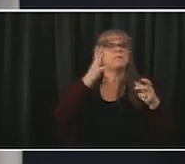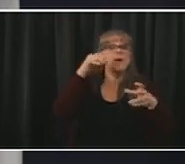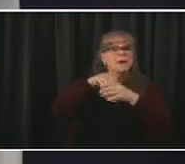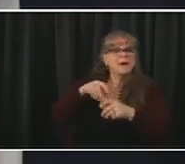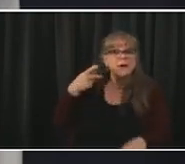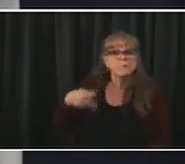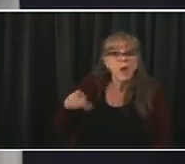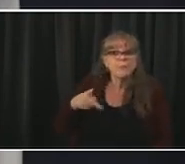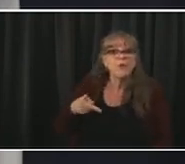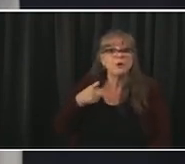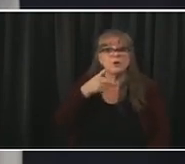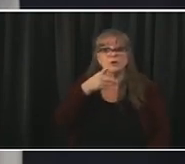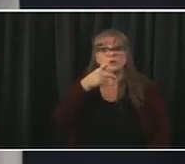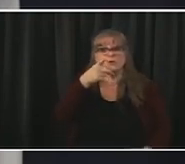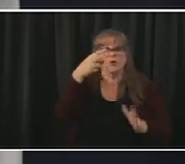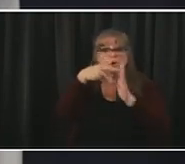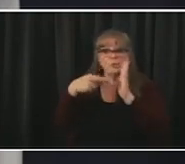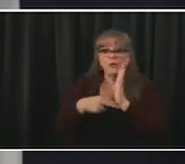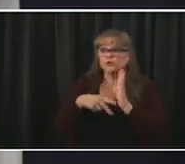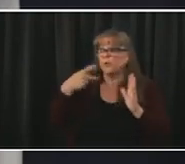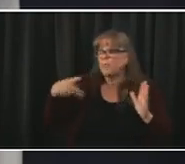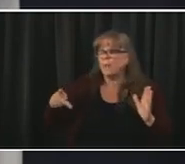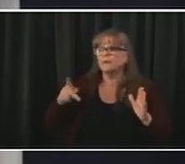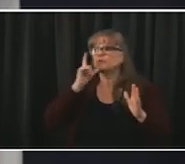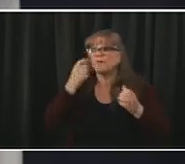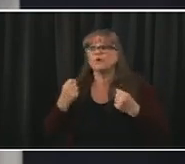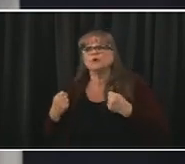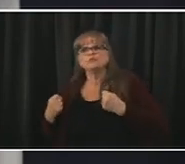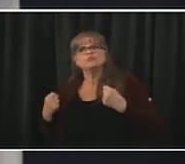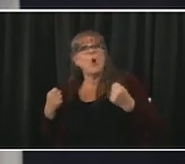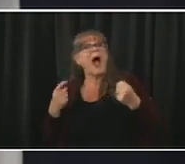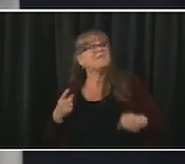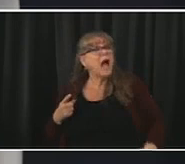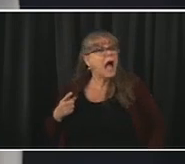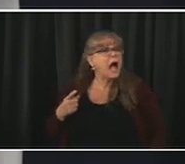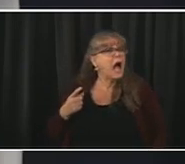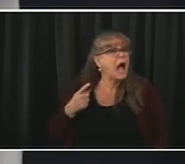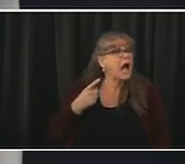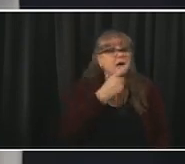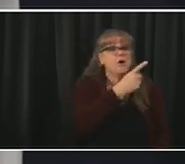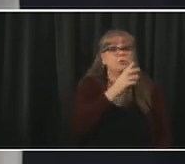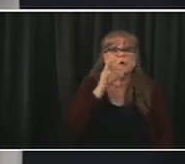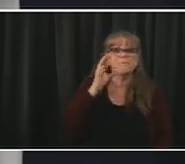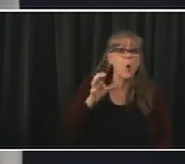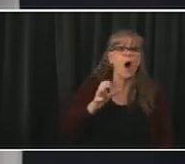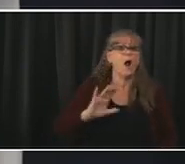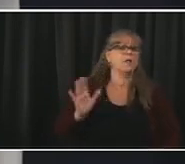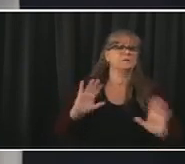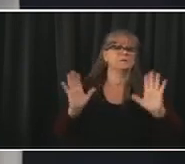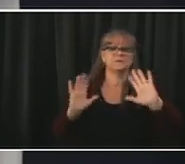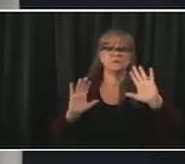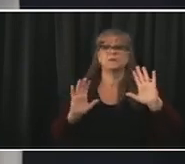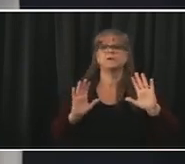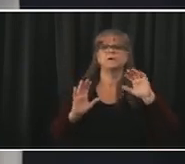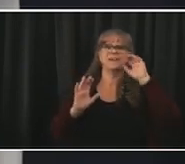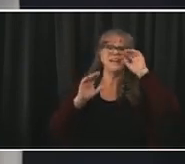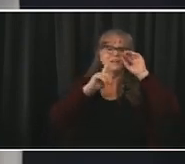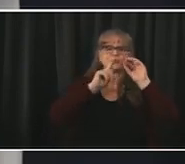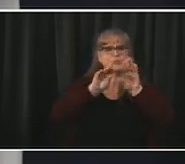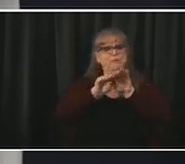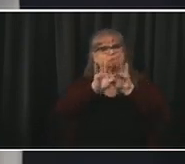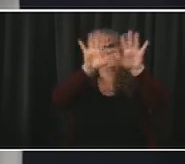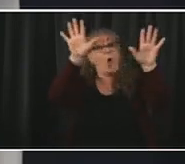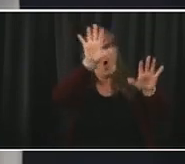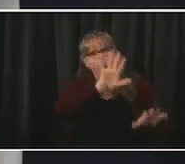up for one in Fort Morgan or Leadville. They're all over. I mean, I check this stuff regularly. CO Vax Alerts, at